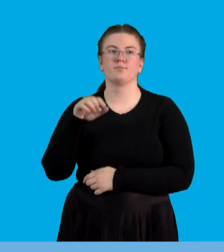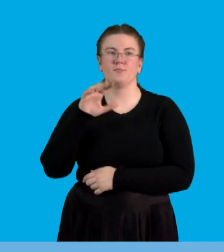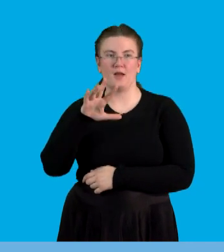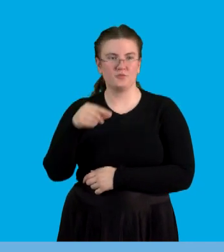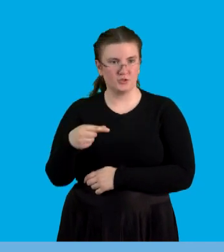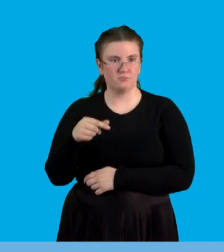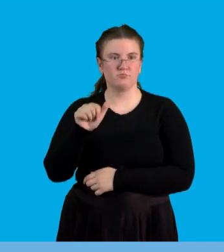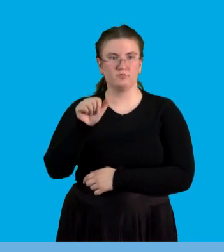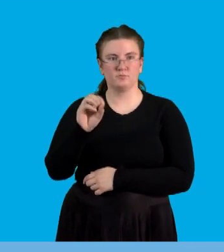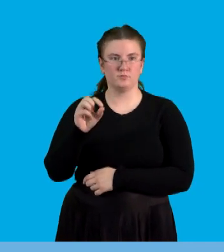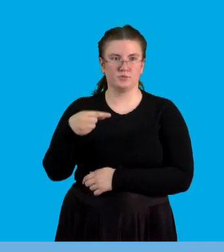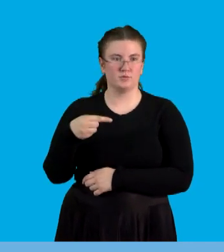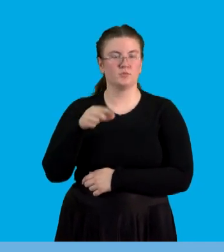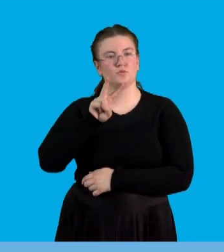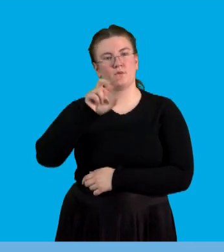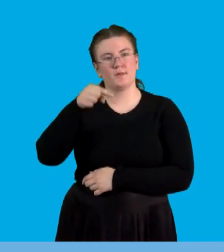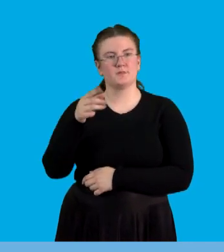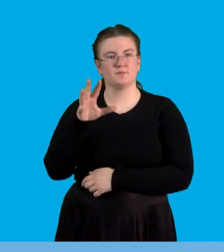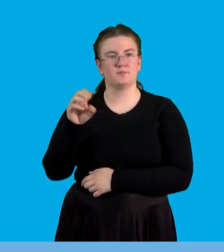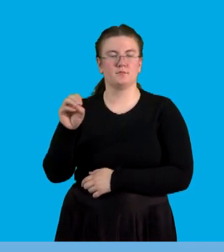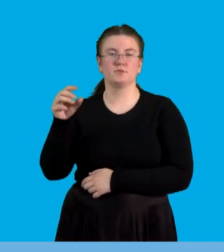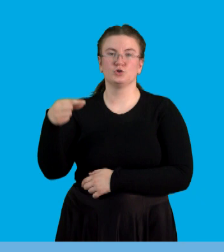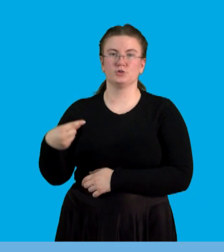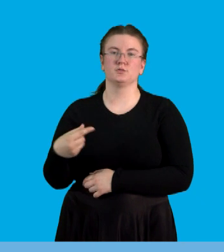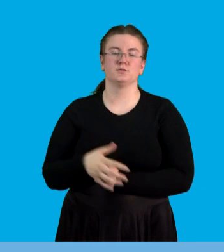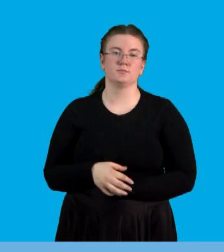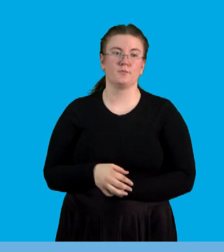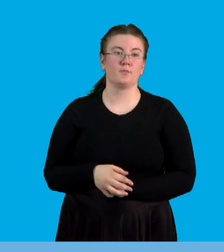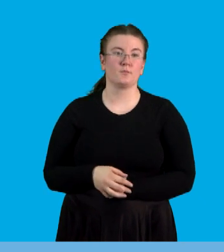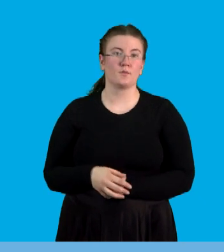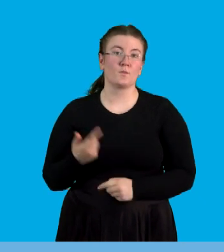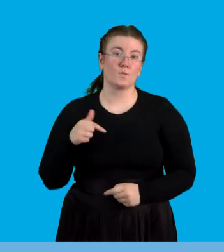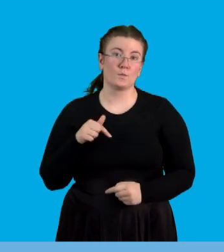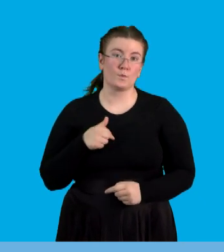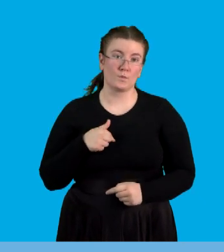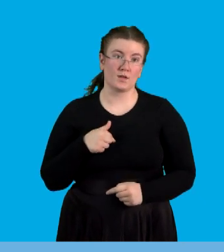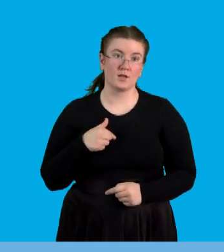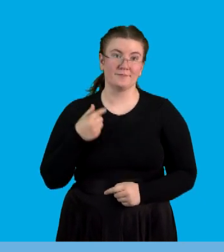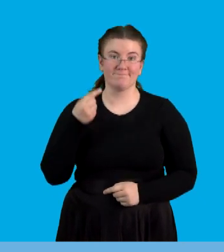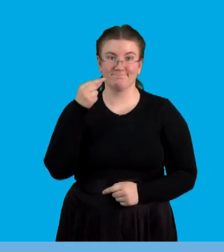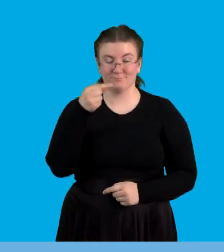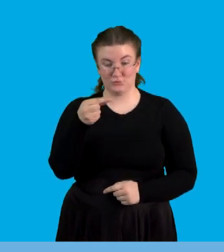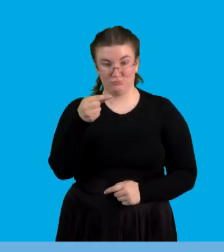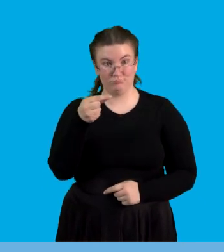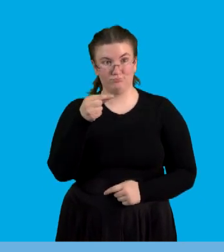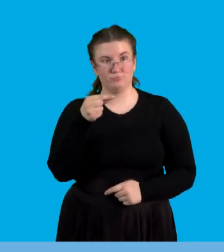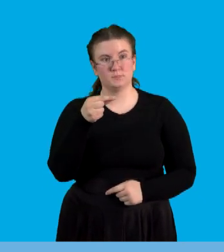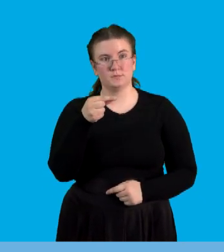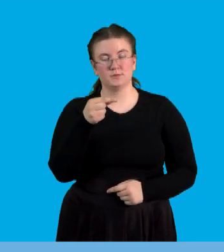60 grams, and 2,500 grams. So when we are moving or converting from